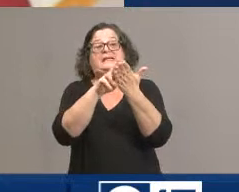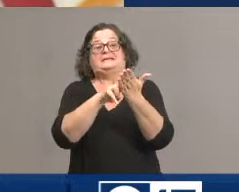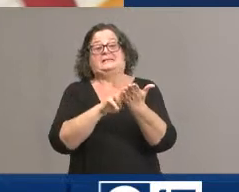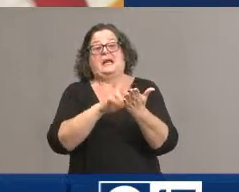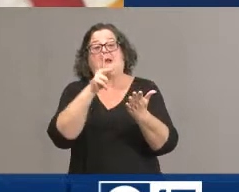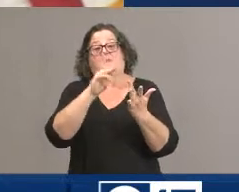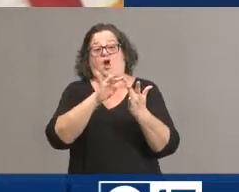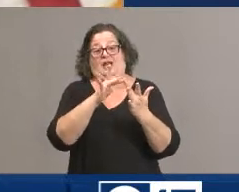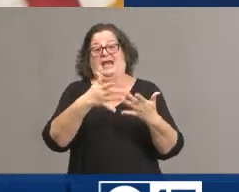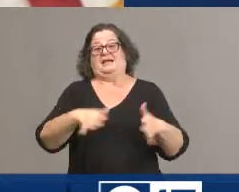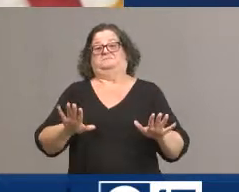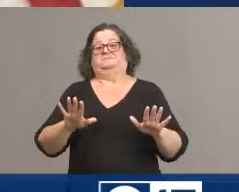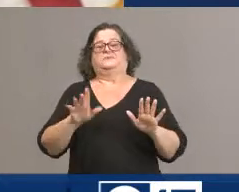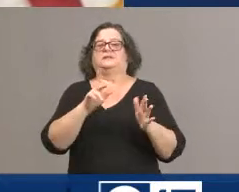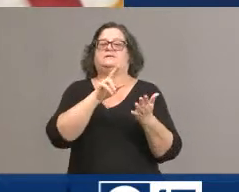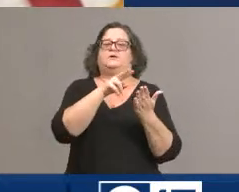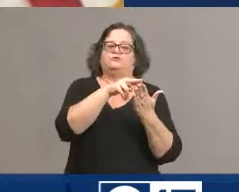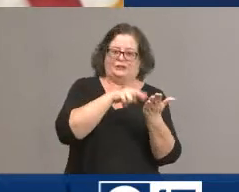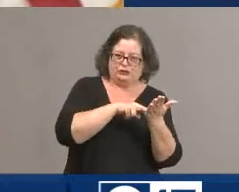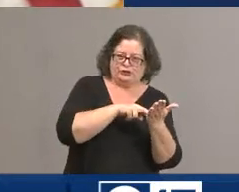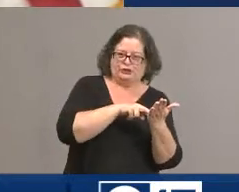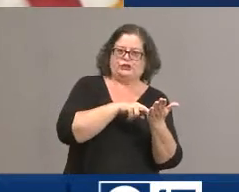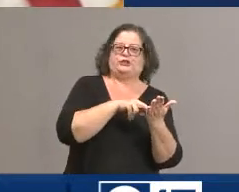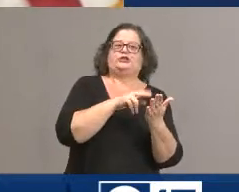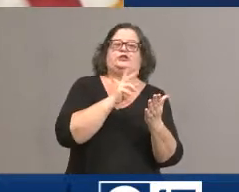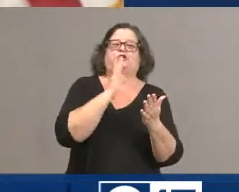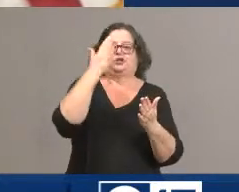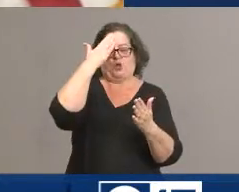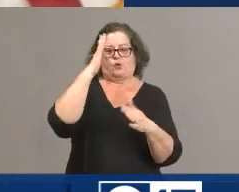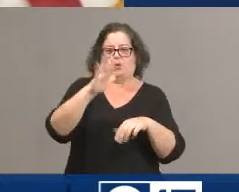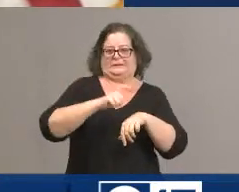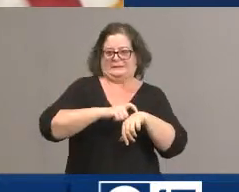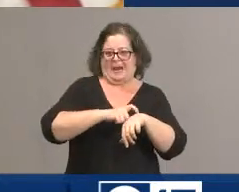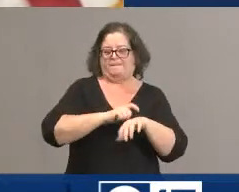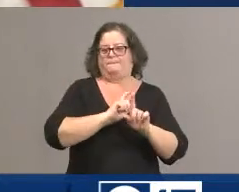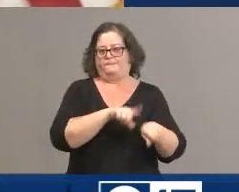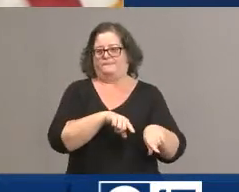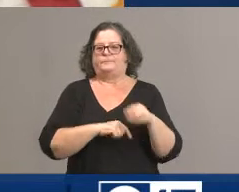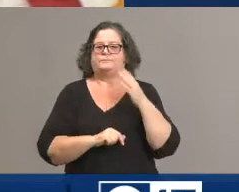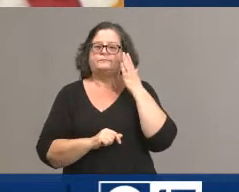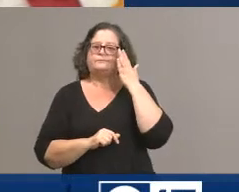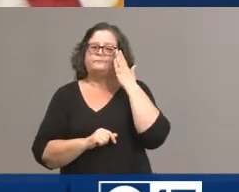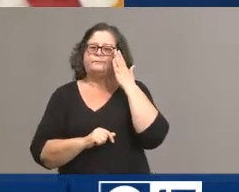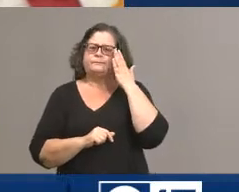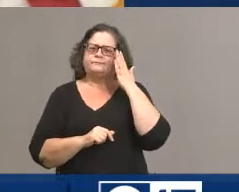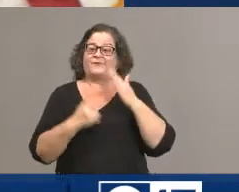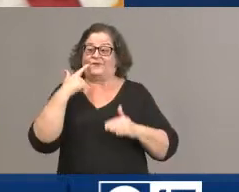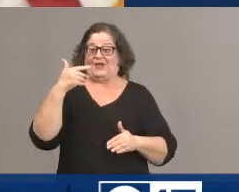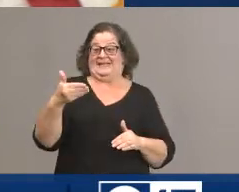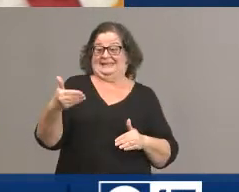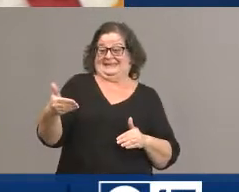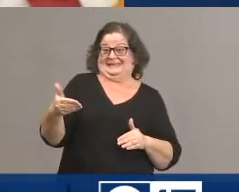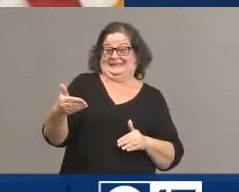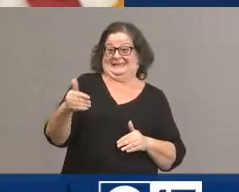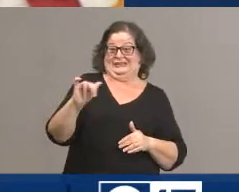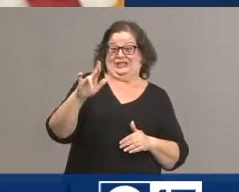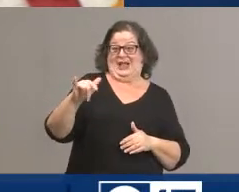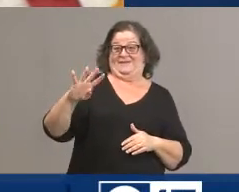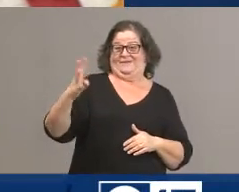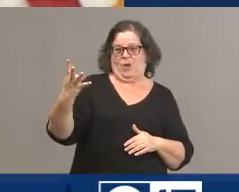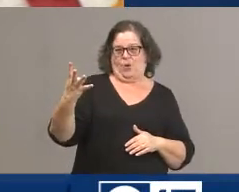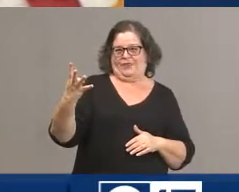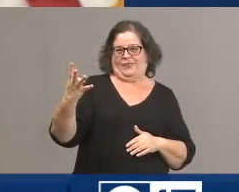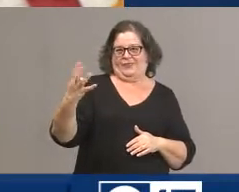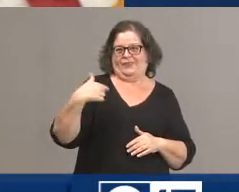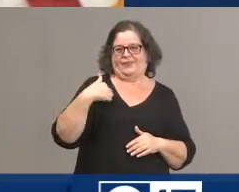And then we will be updating guidance for Independence Day. So we know that a lot of people like to get together for the 4th of July and celebrate. What we